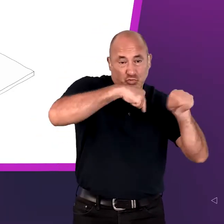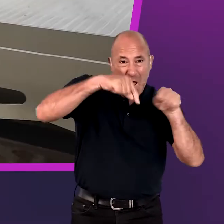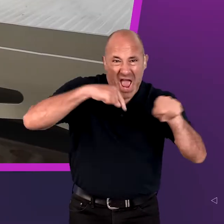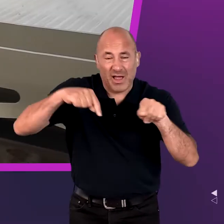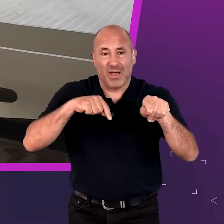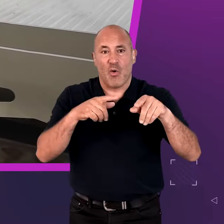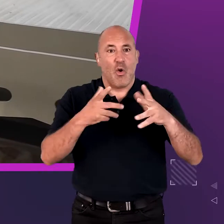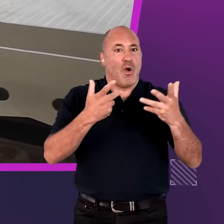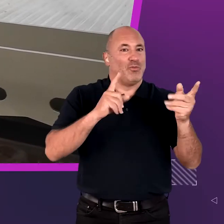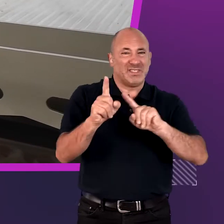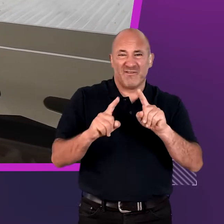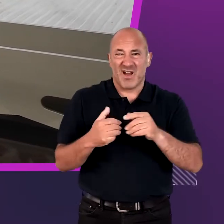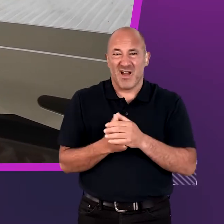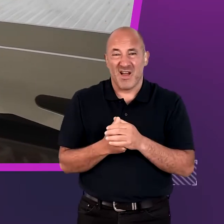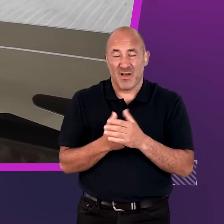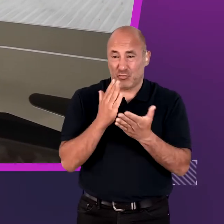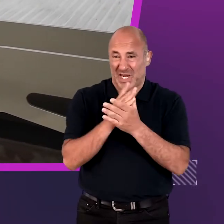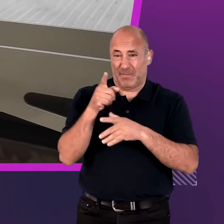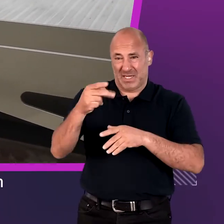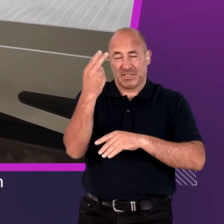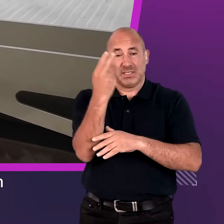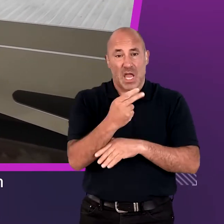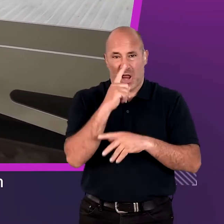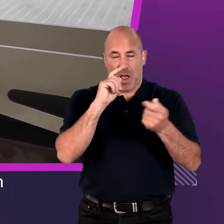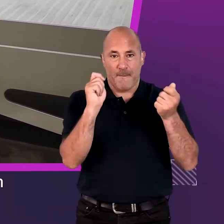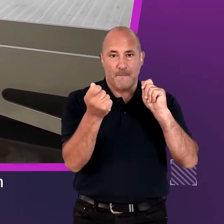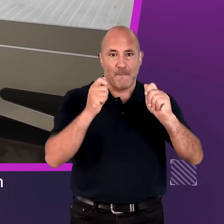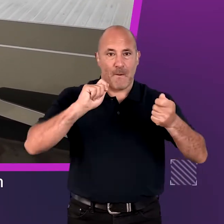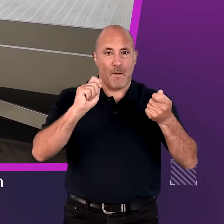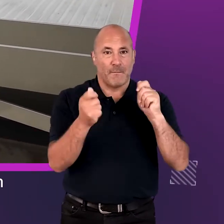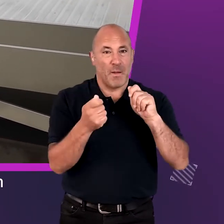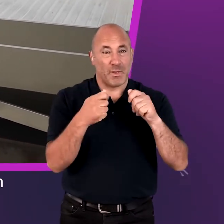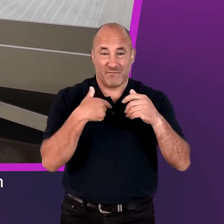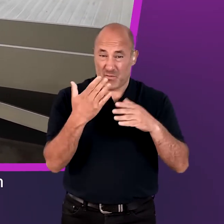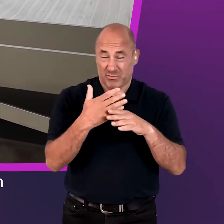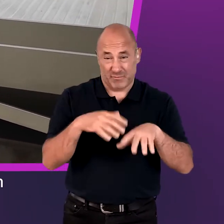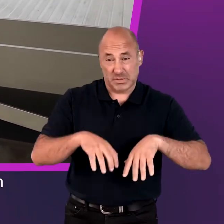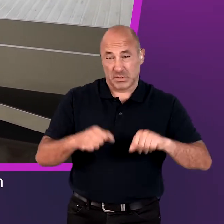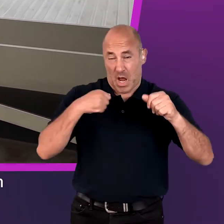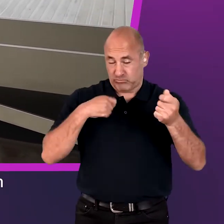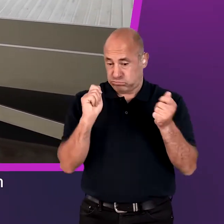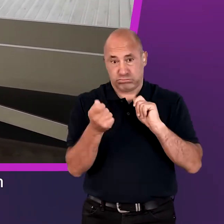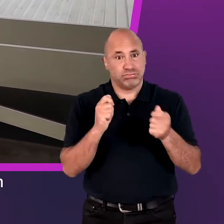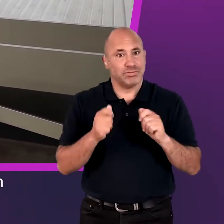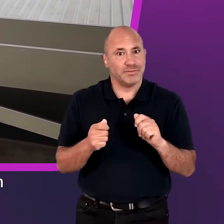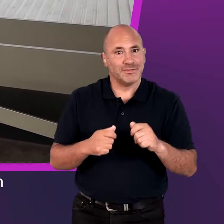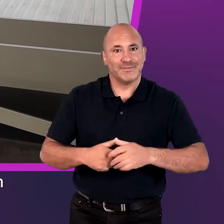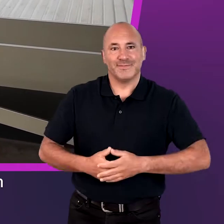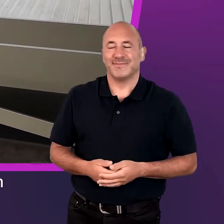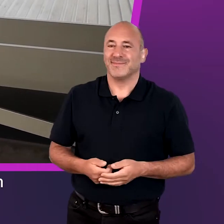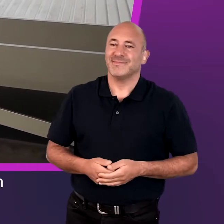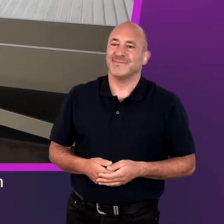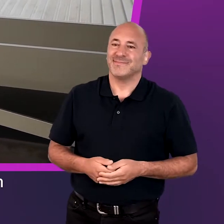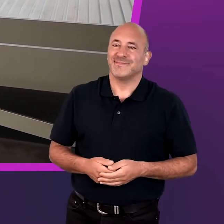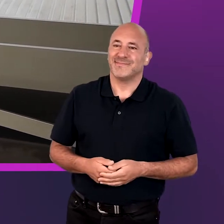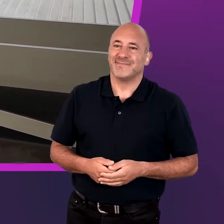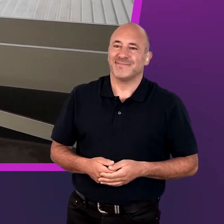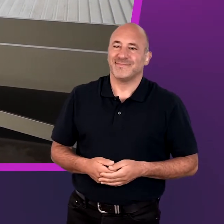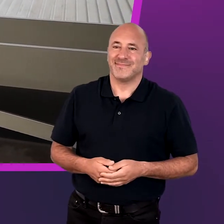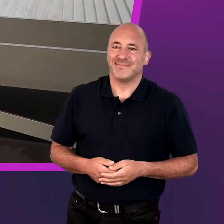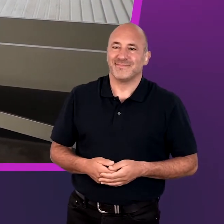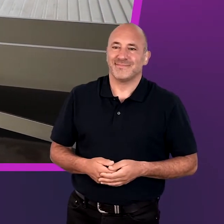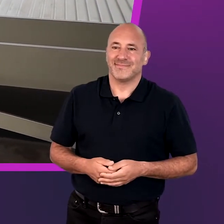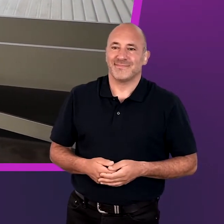island platform to 6-track or whatever. So it's a reconfigurable design and has been from the